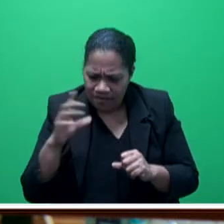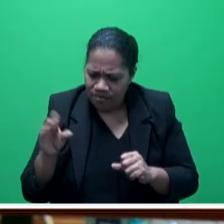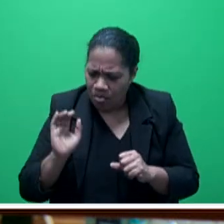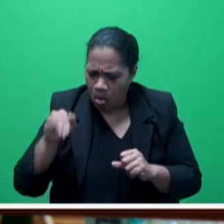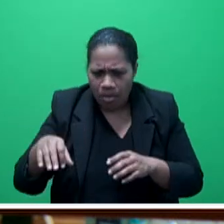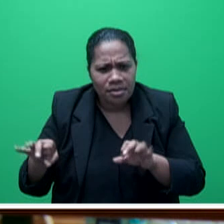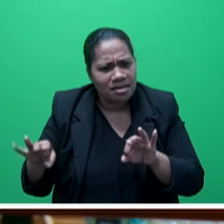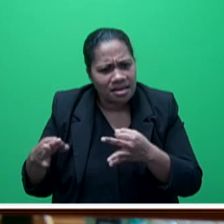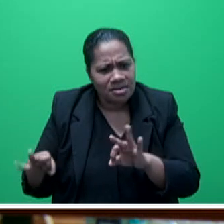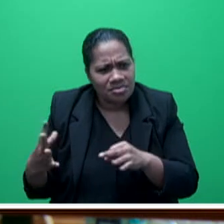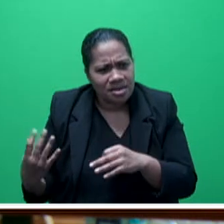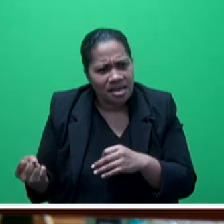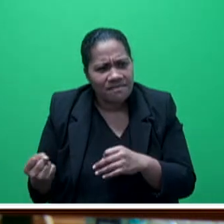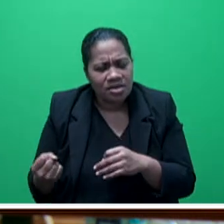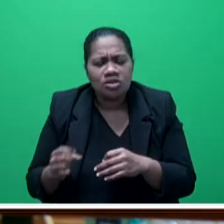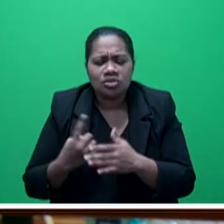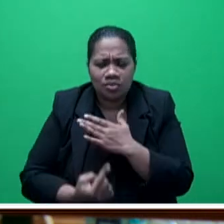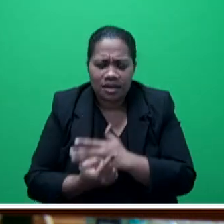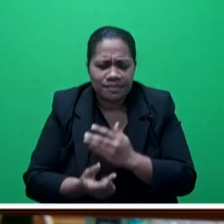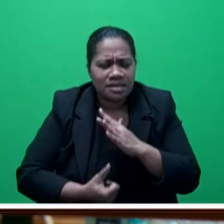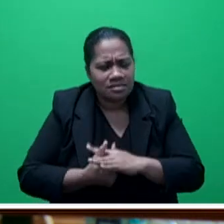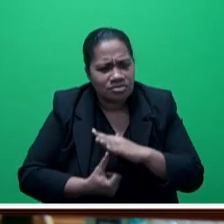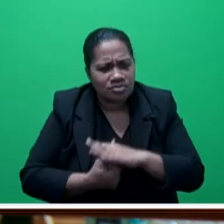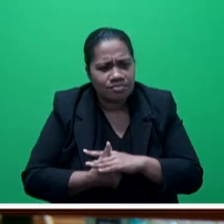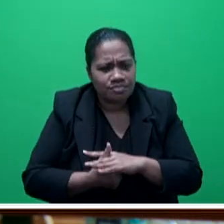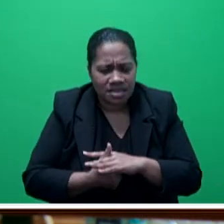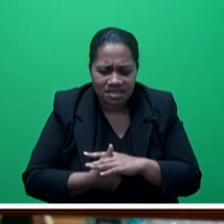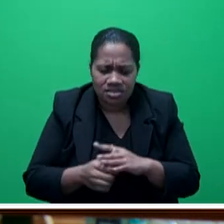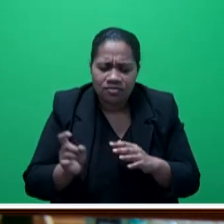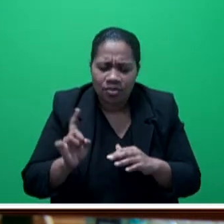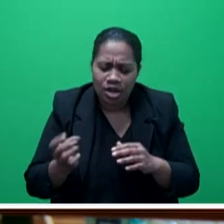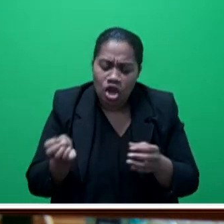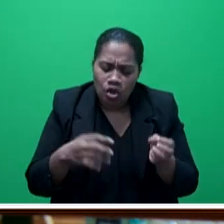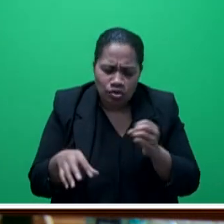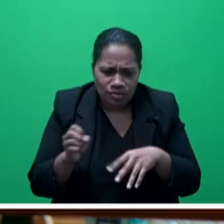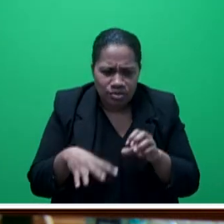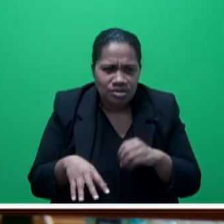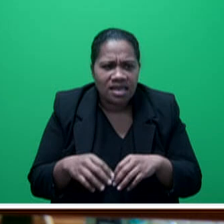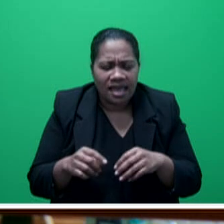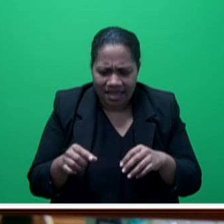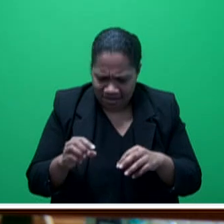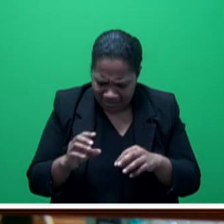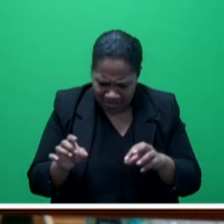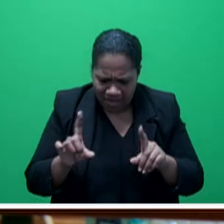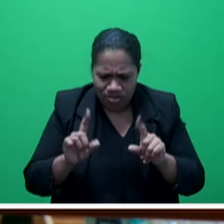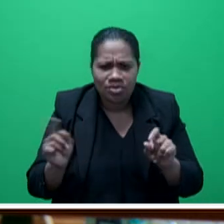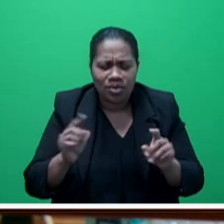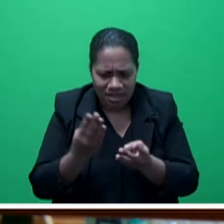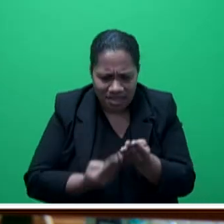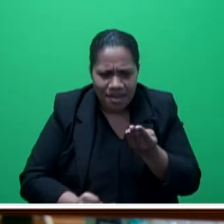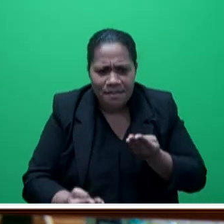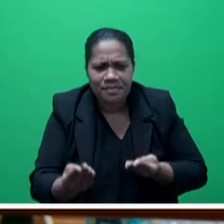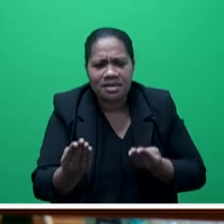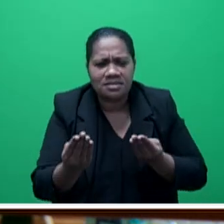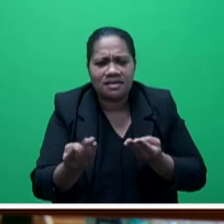excess produce contributing either to precise household income or bartered for other essentials. The introduction of